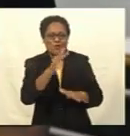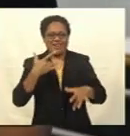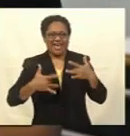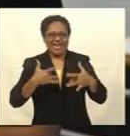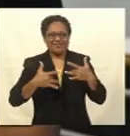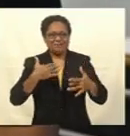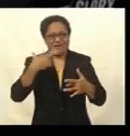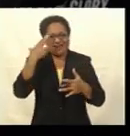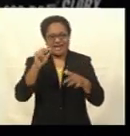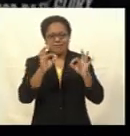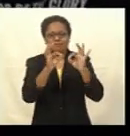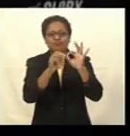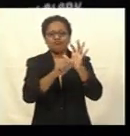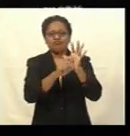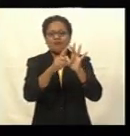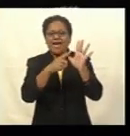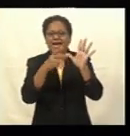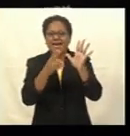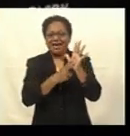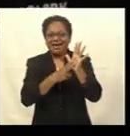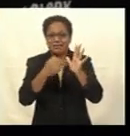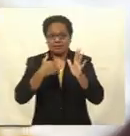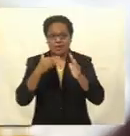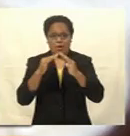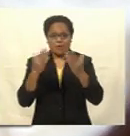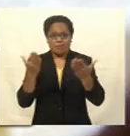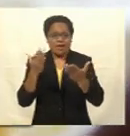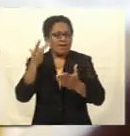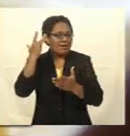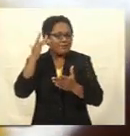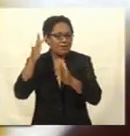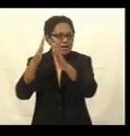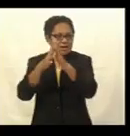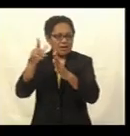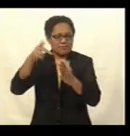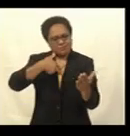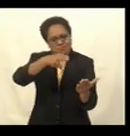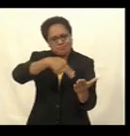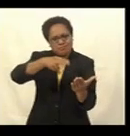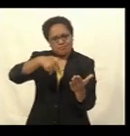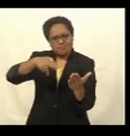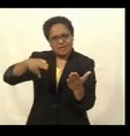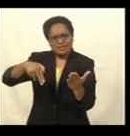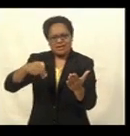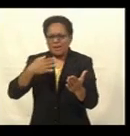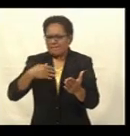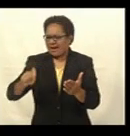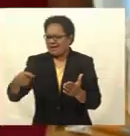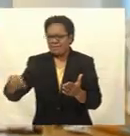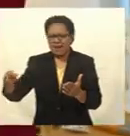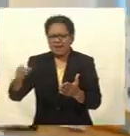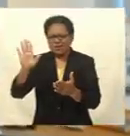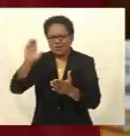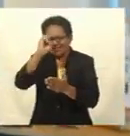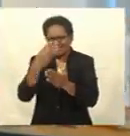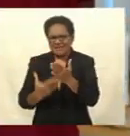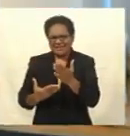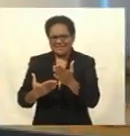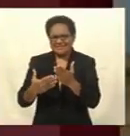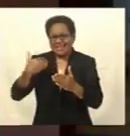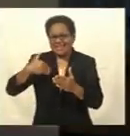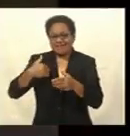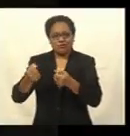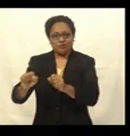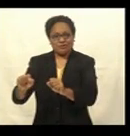name is Brian Peterson. I live in Santa Ana, California, and I paint portraits of my neighbors experiencing homelessness. My